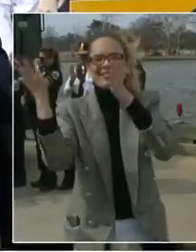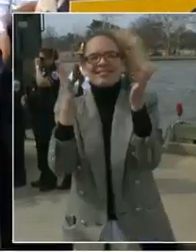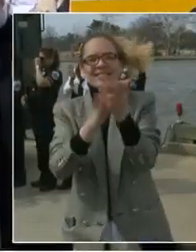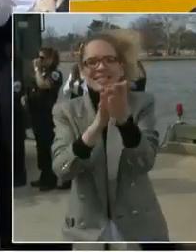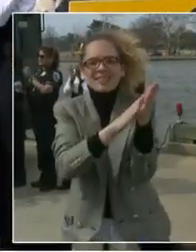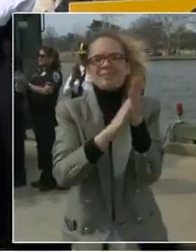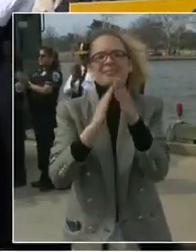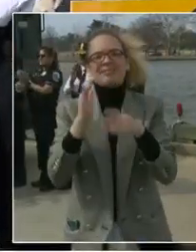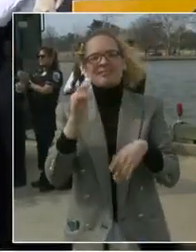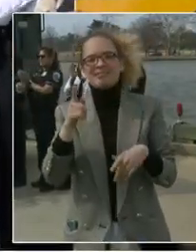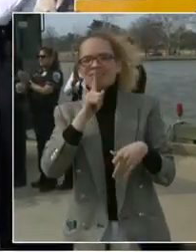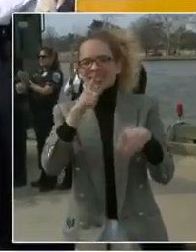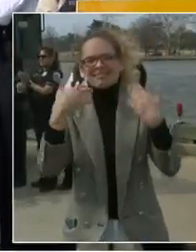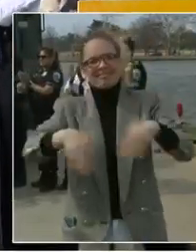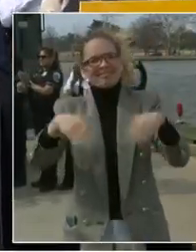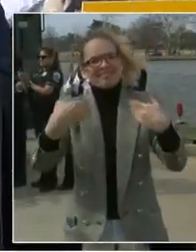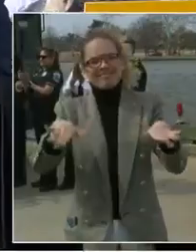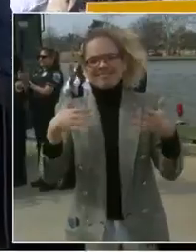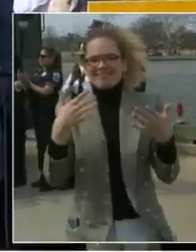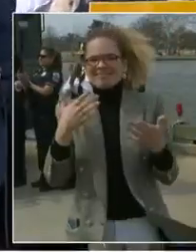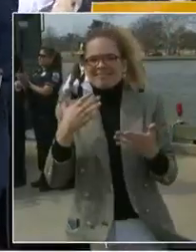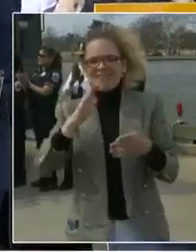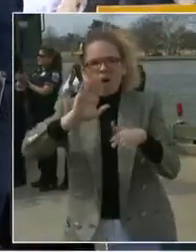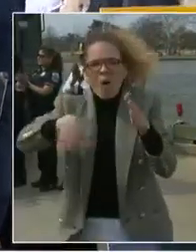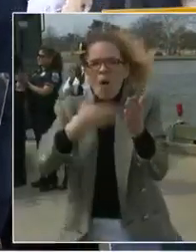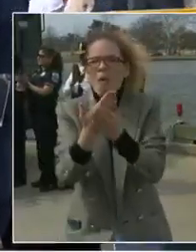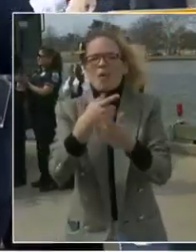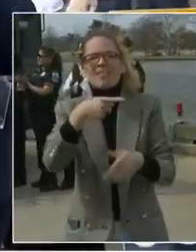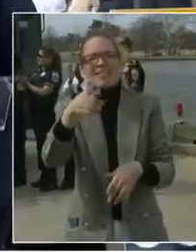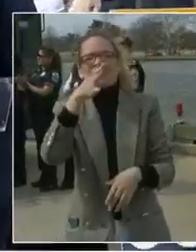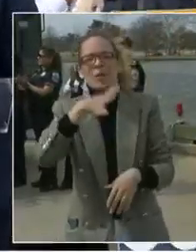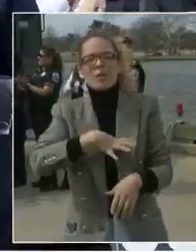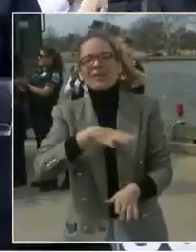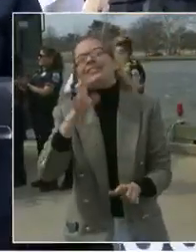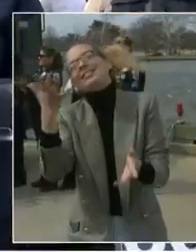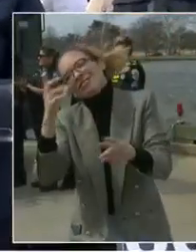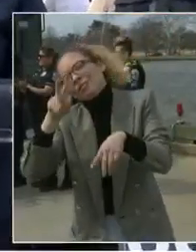big round of applause. The men too, Chief. The men too.